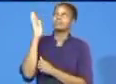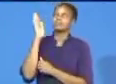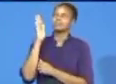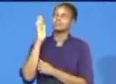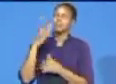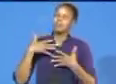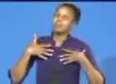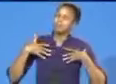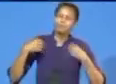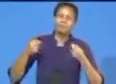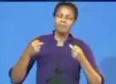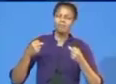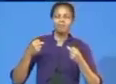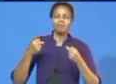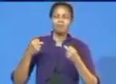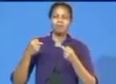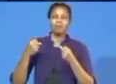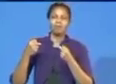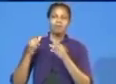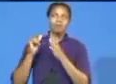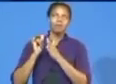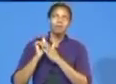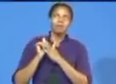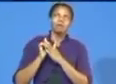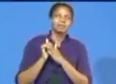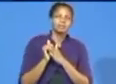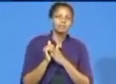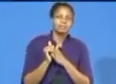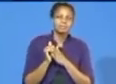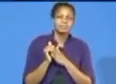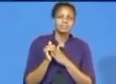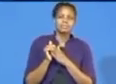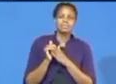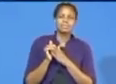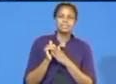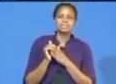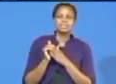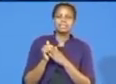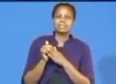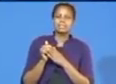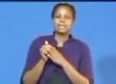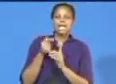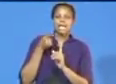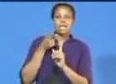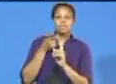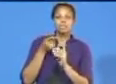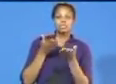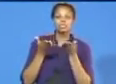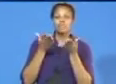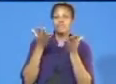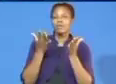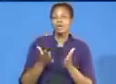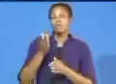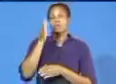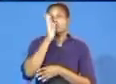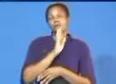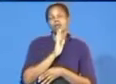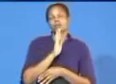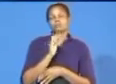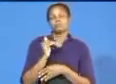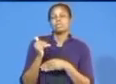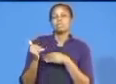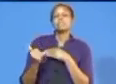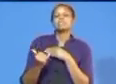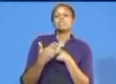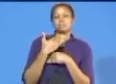was sure that he was a servant of God. Send him to me and he'll